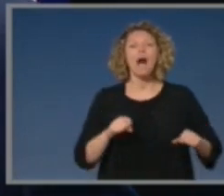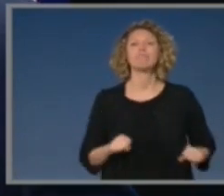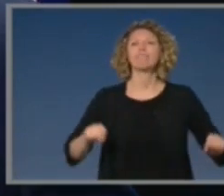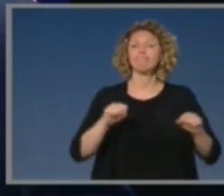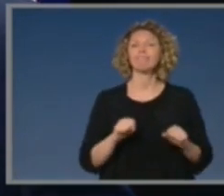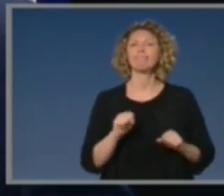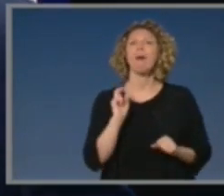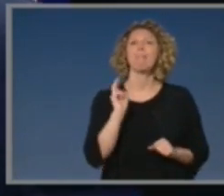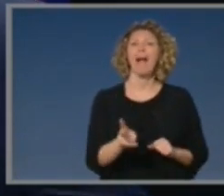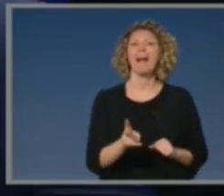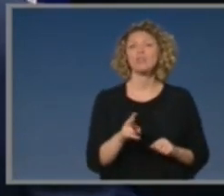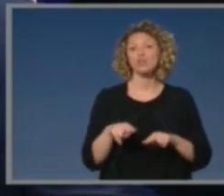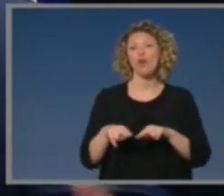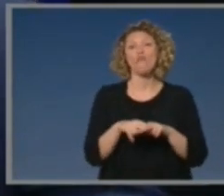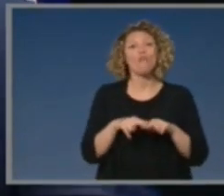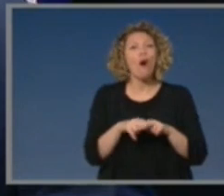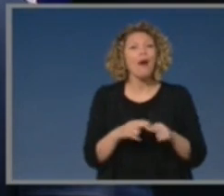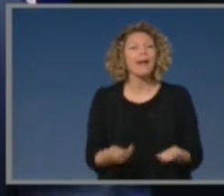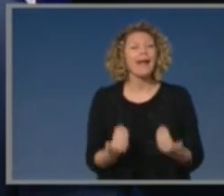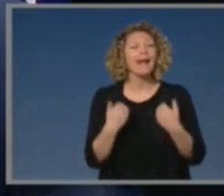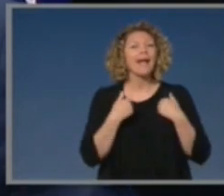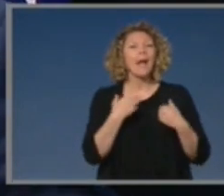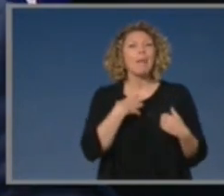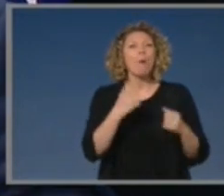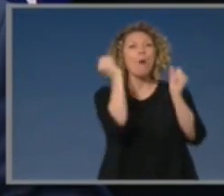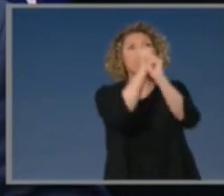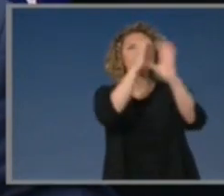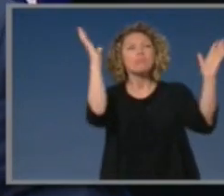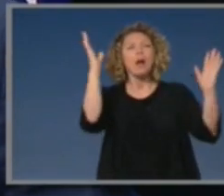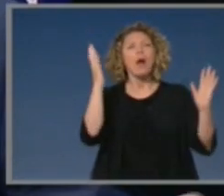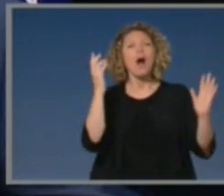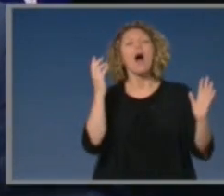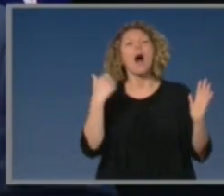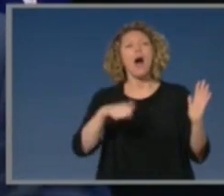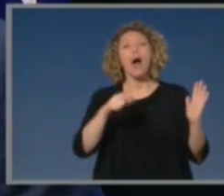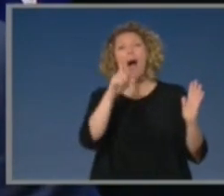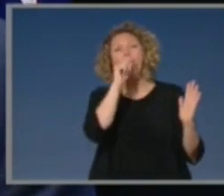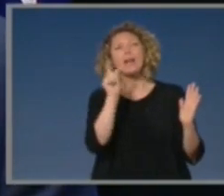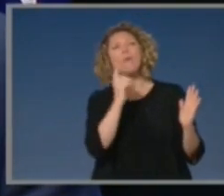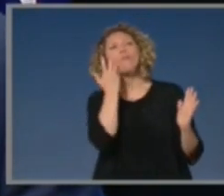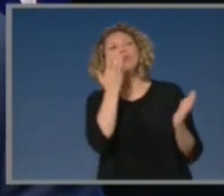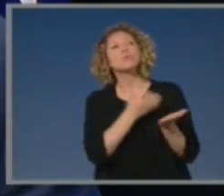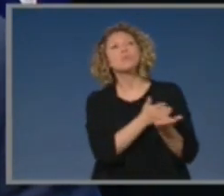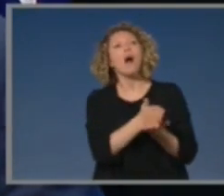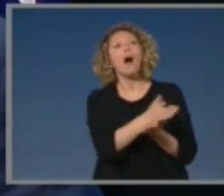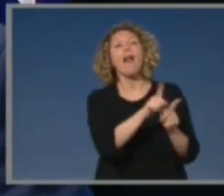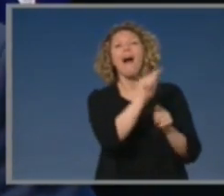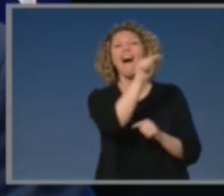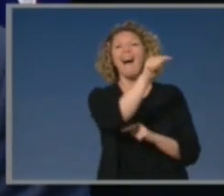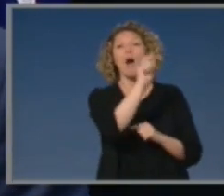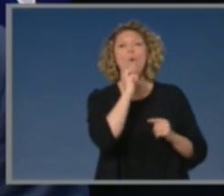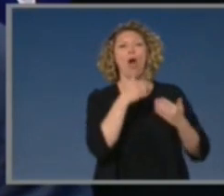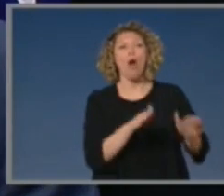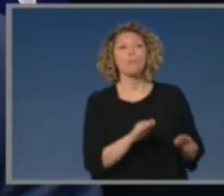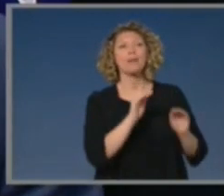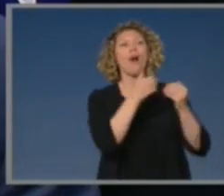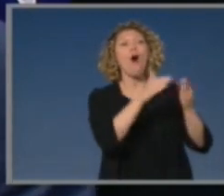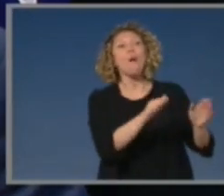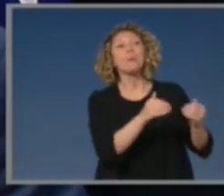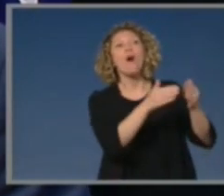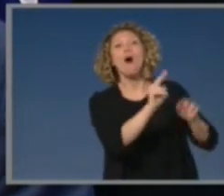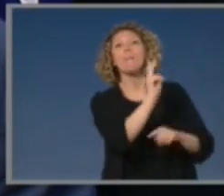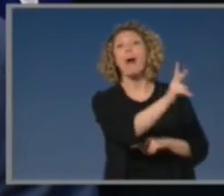on Friday can sort of lay out much more of the roadmap for Australians so they can see what's happening in the weeks and the months ahead. But the